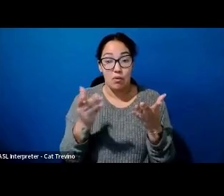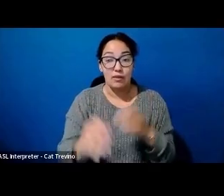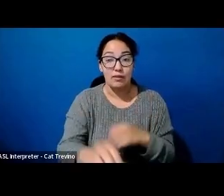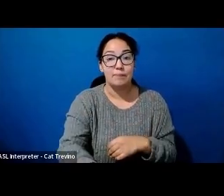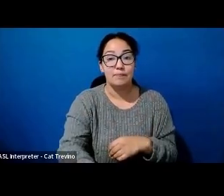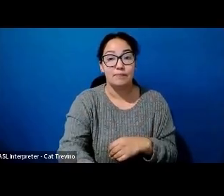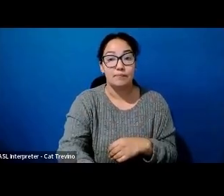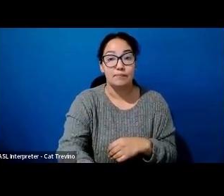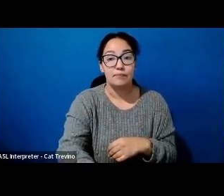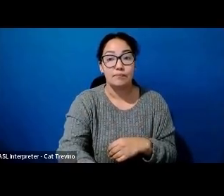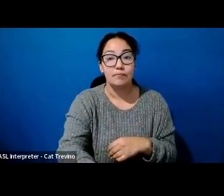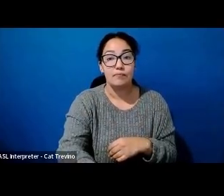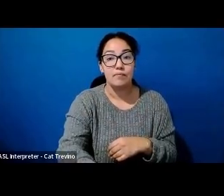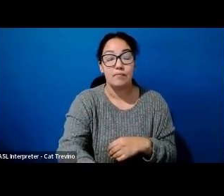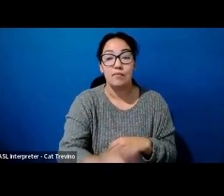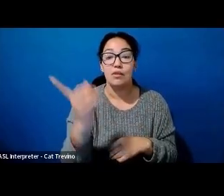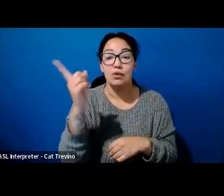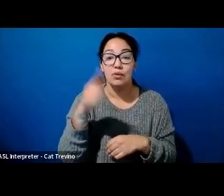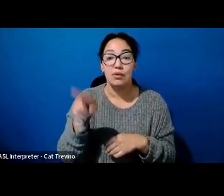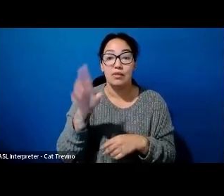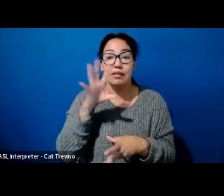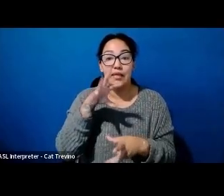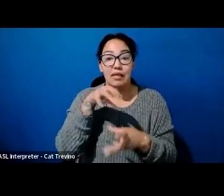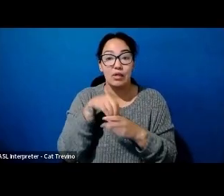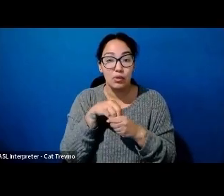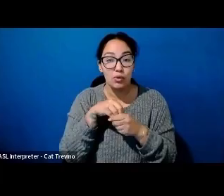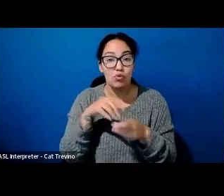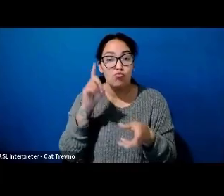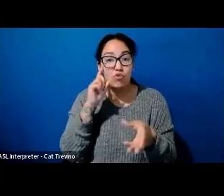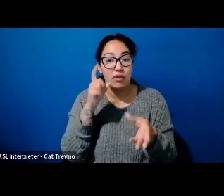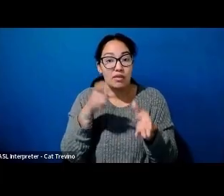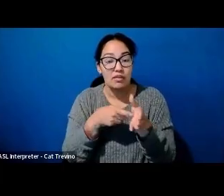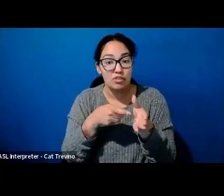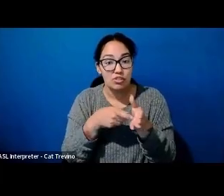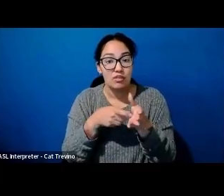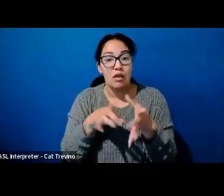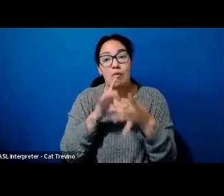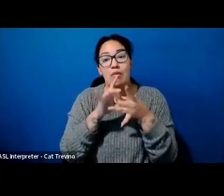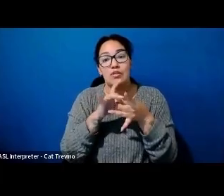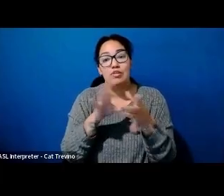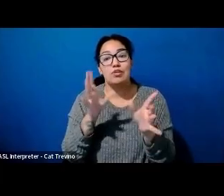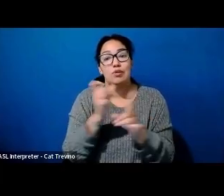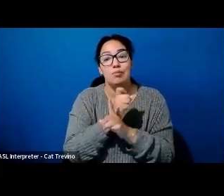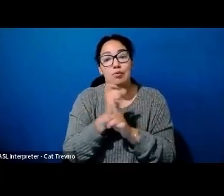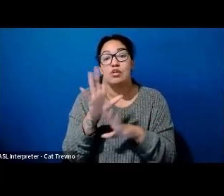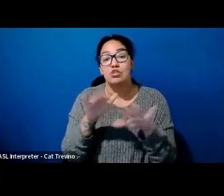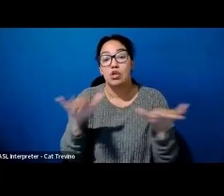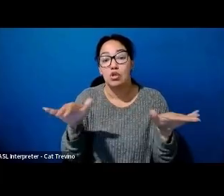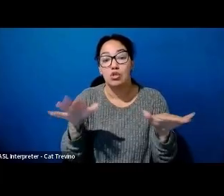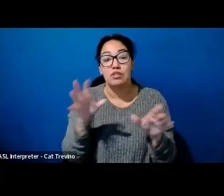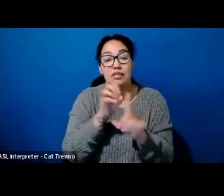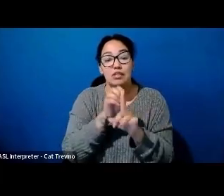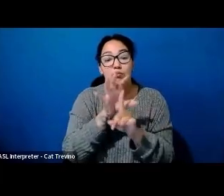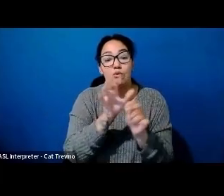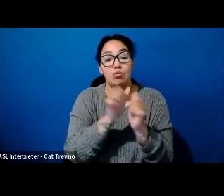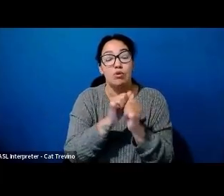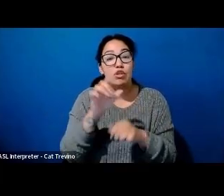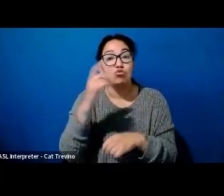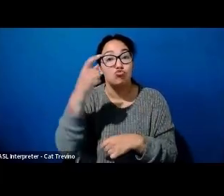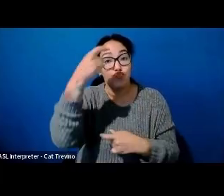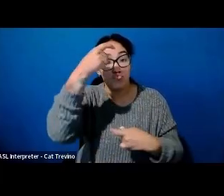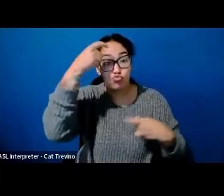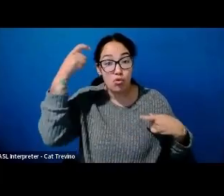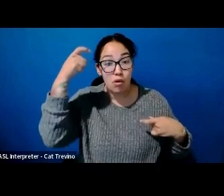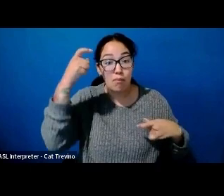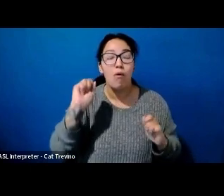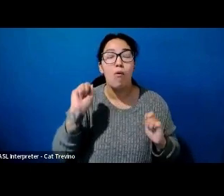all include recognition that relationship abuse, exploitation, all